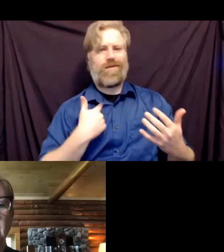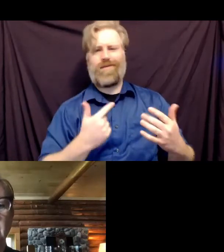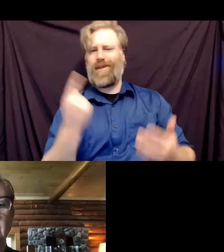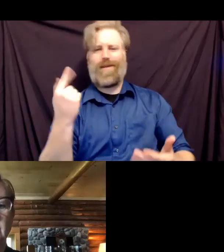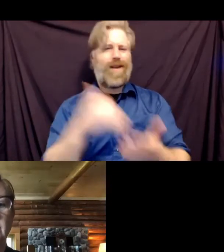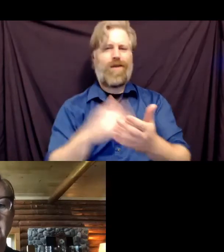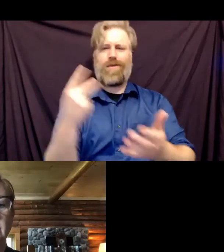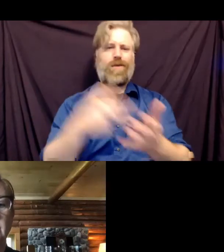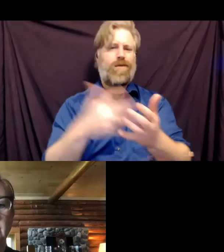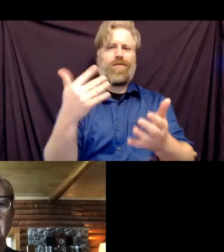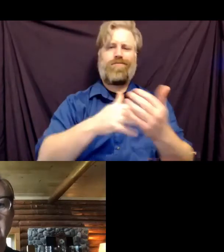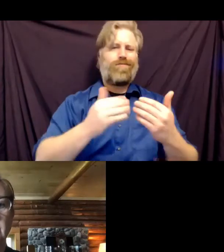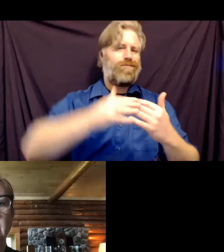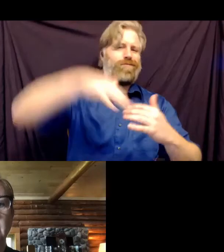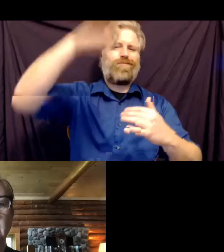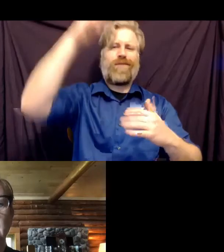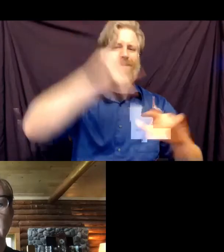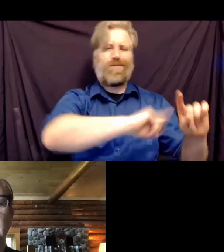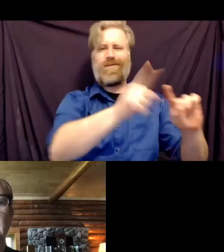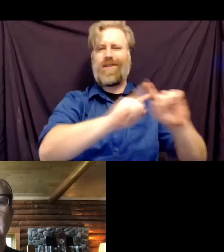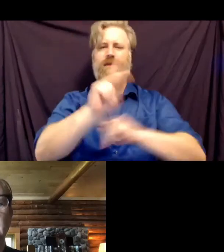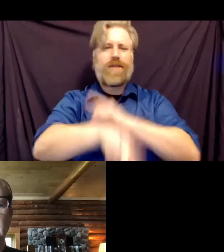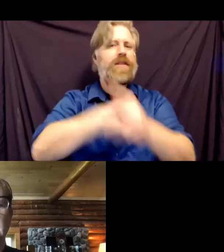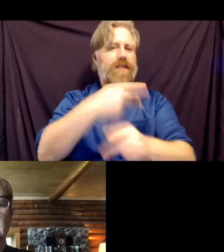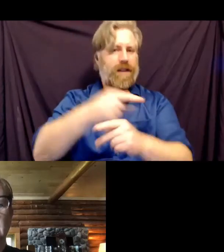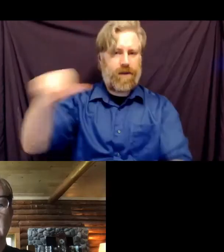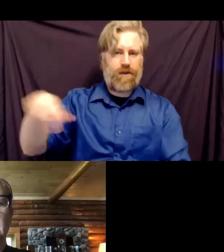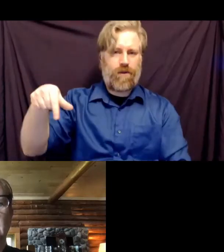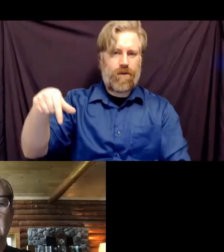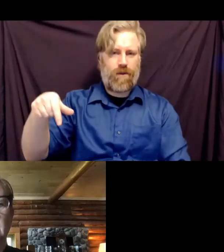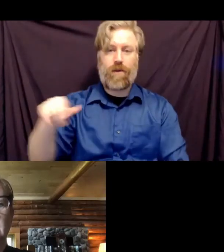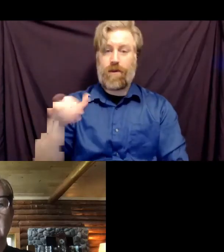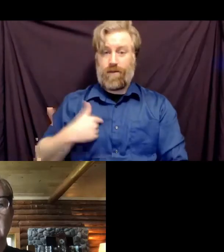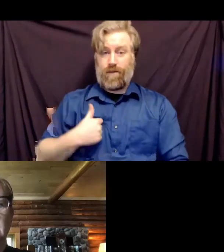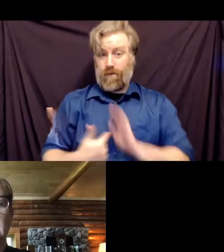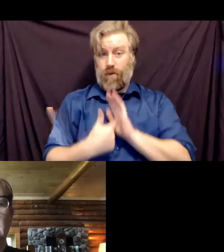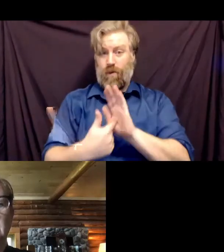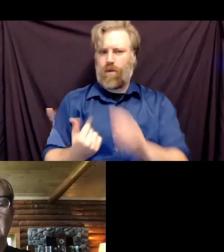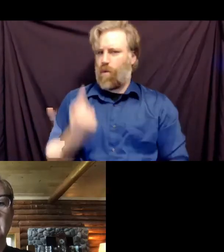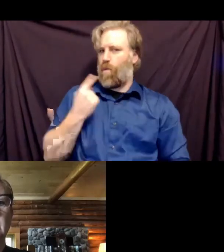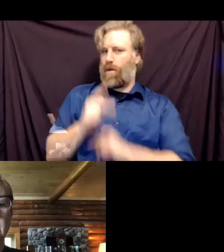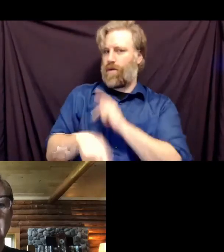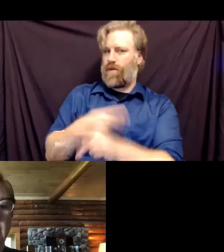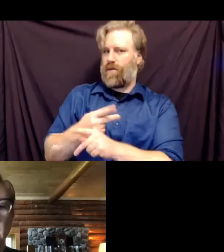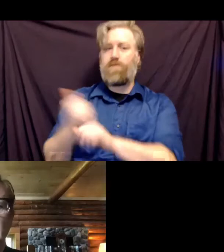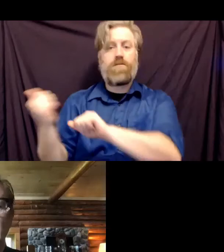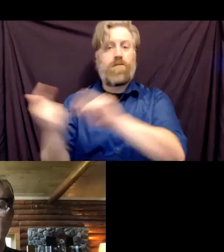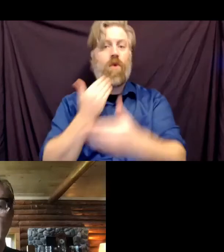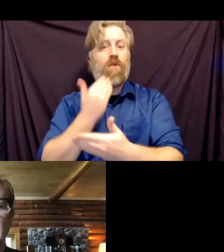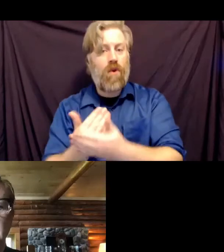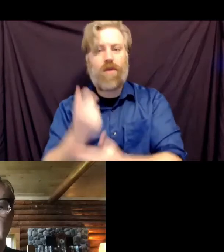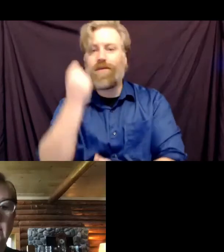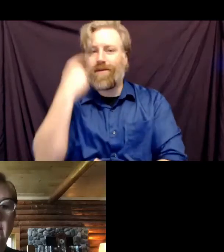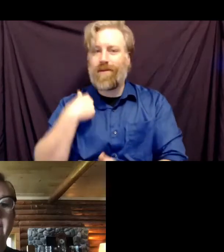of Qigong even. So this is one kind of Qigong, and I think they're all good, but it's just I happened to